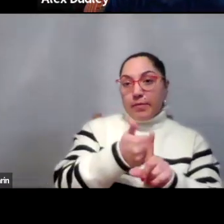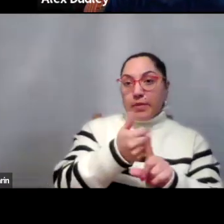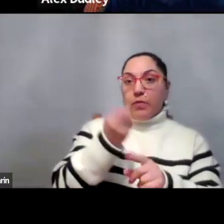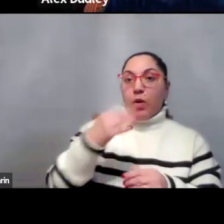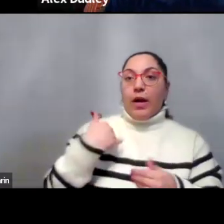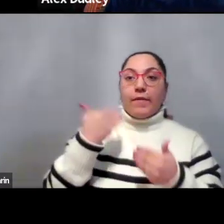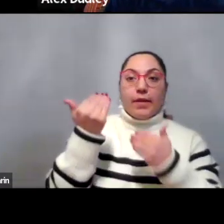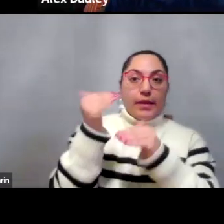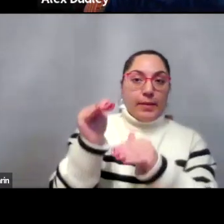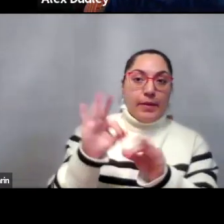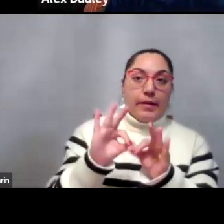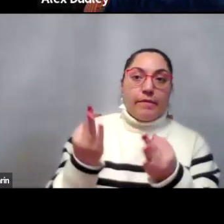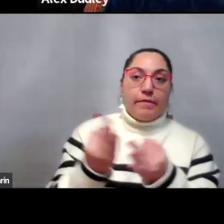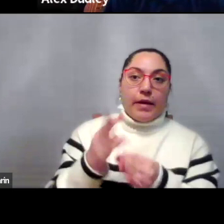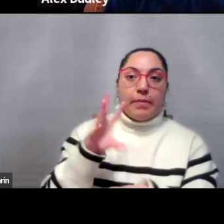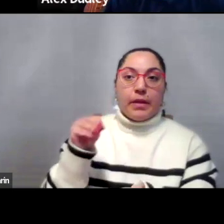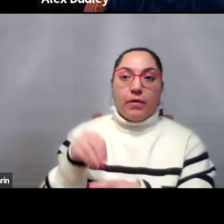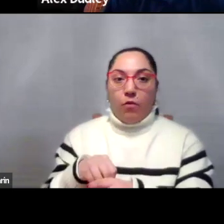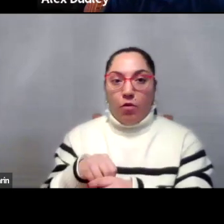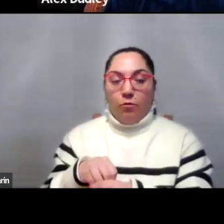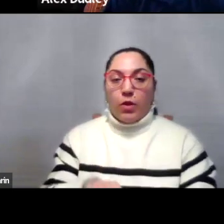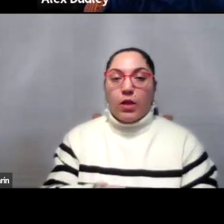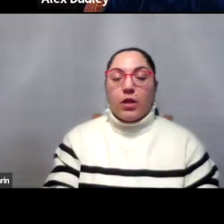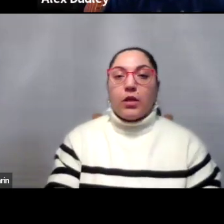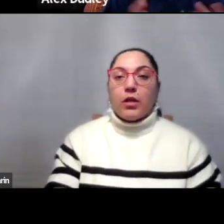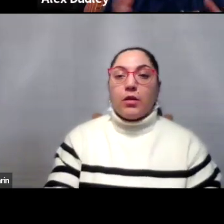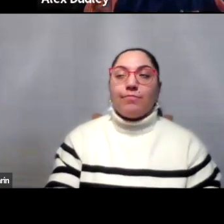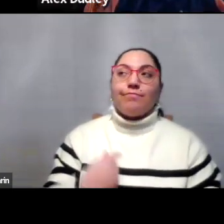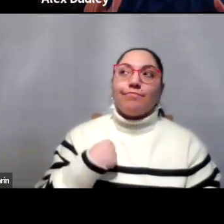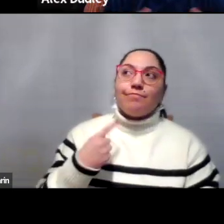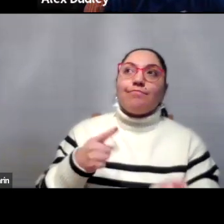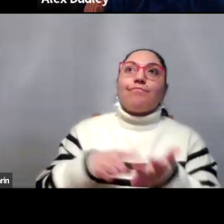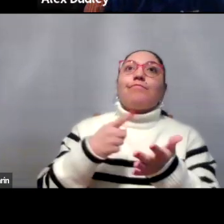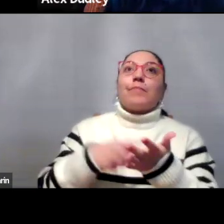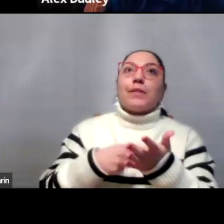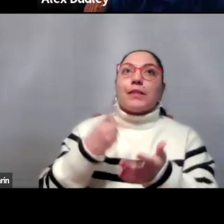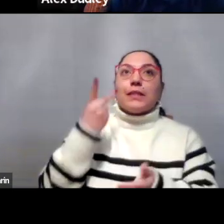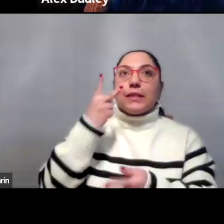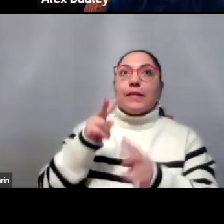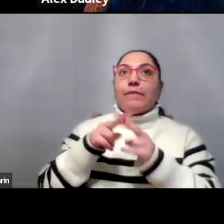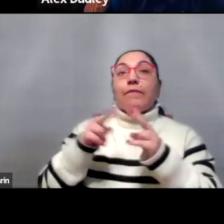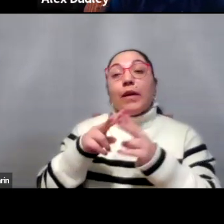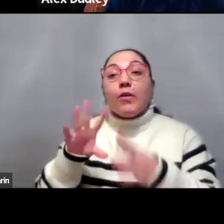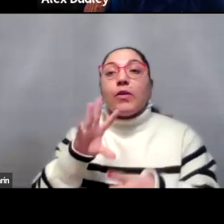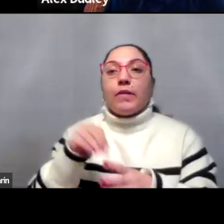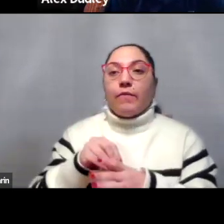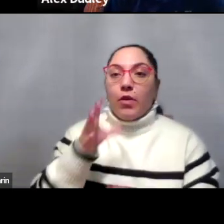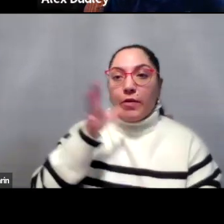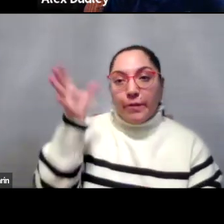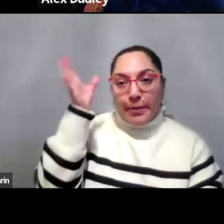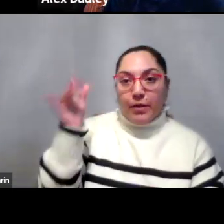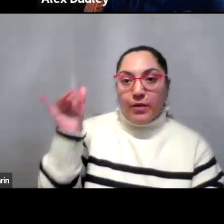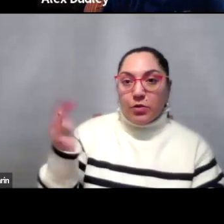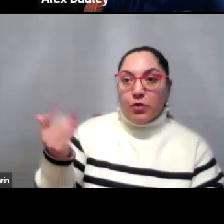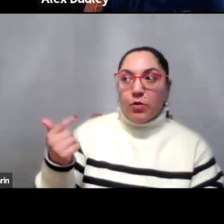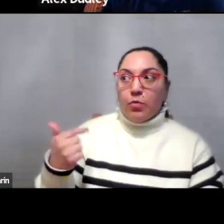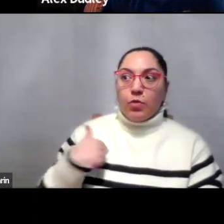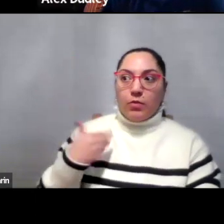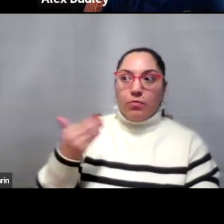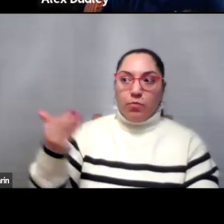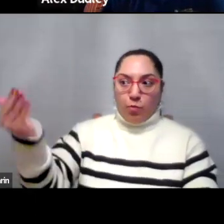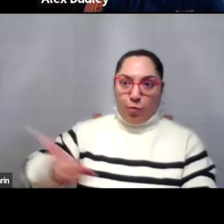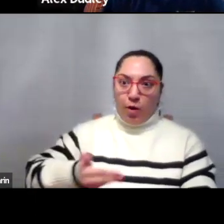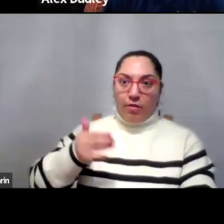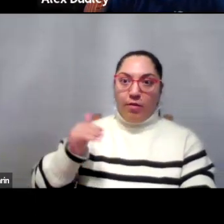family involvement. We do occasionally see very involved parents, which is wonderful. And we, certainly welcome that